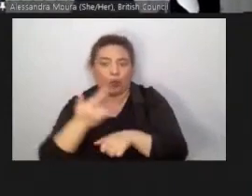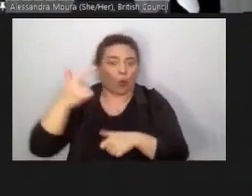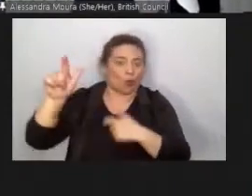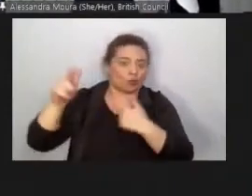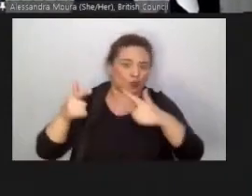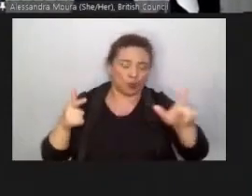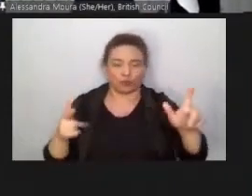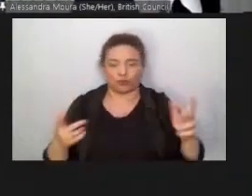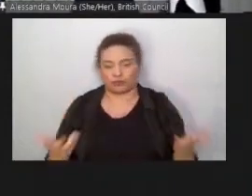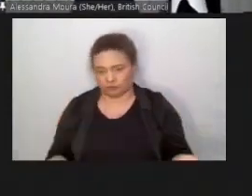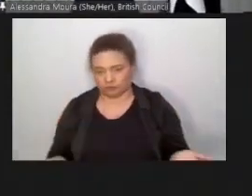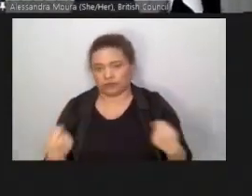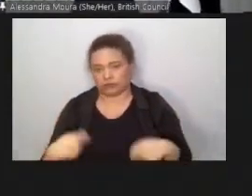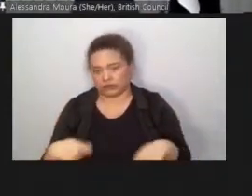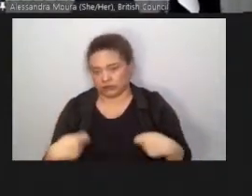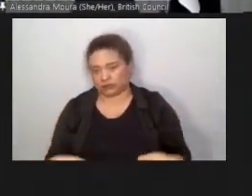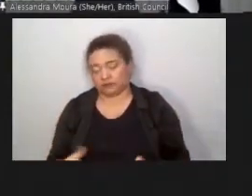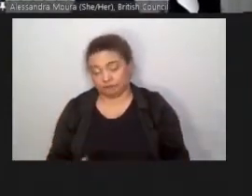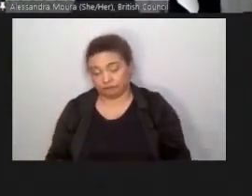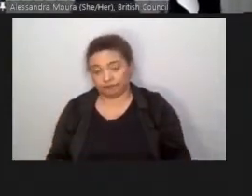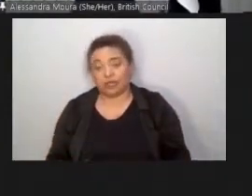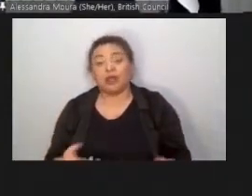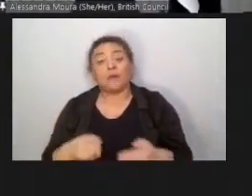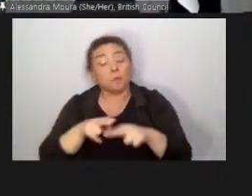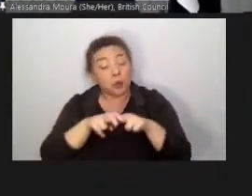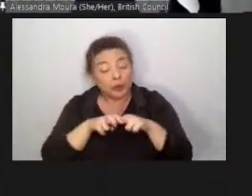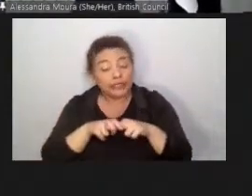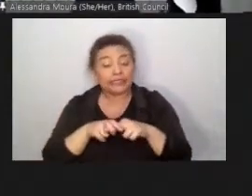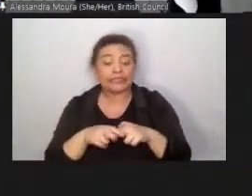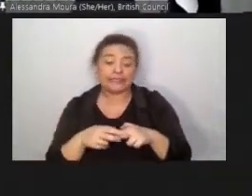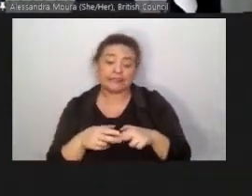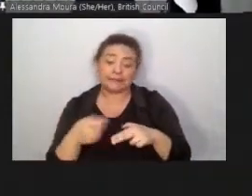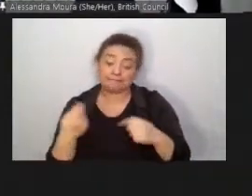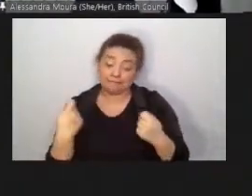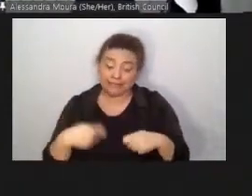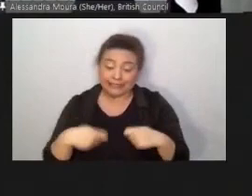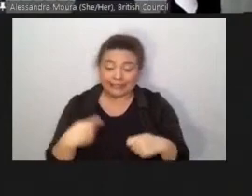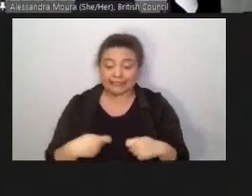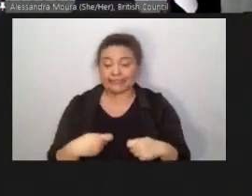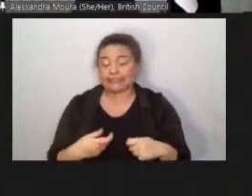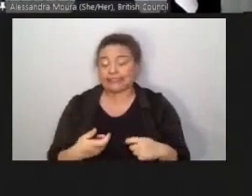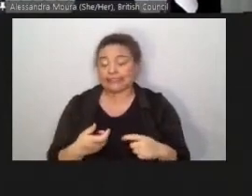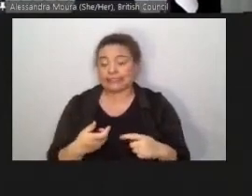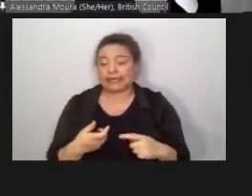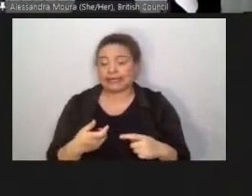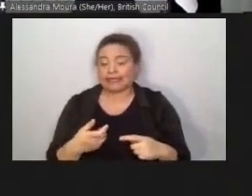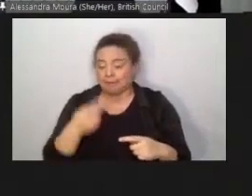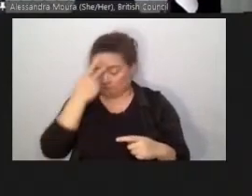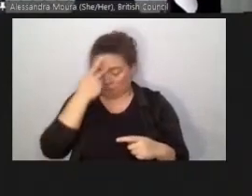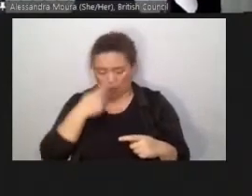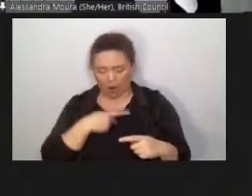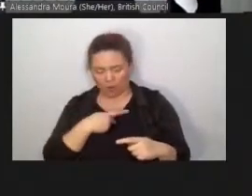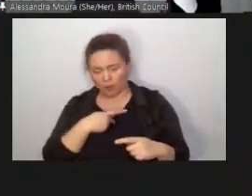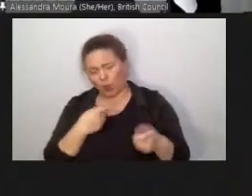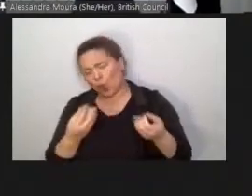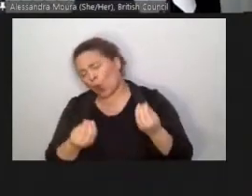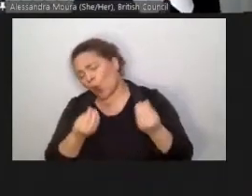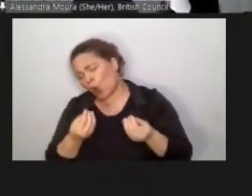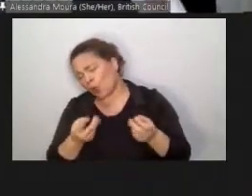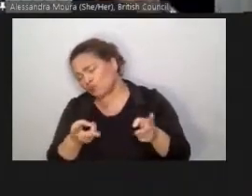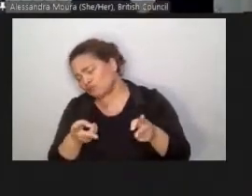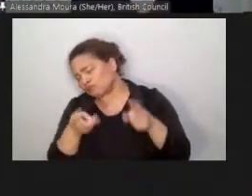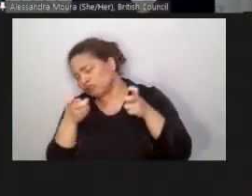it includes motivation. It includes the way you seat the children, what they're learning, why they're learning, their context, what's